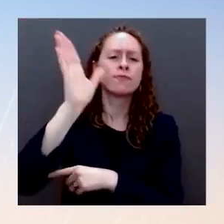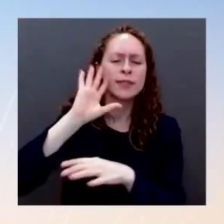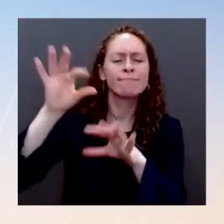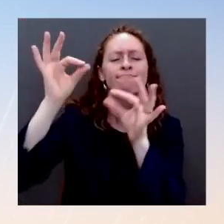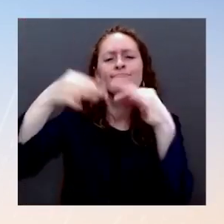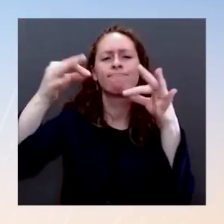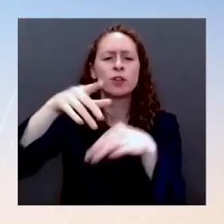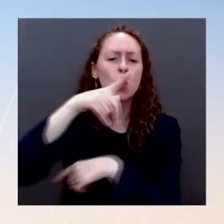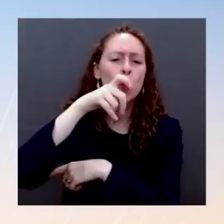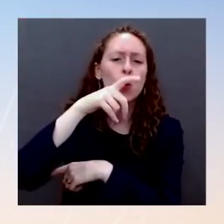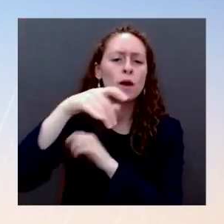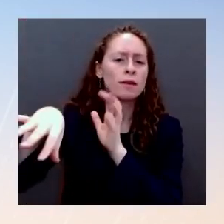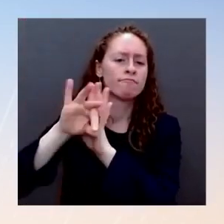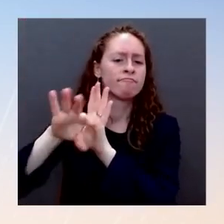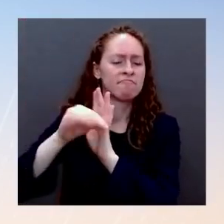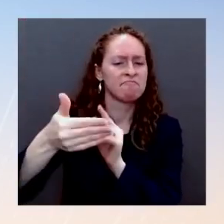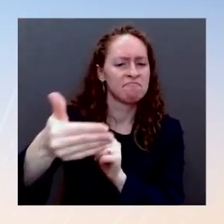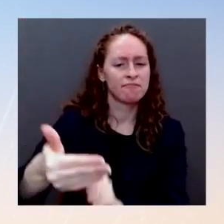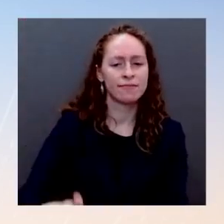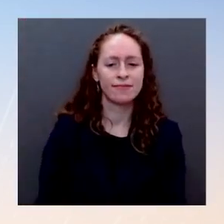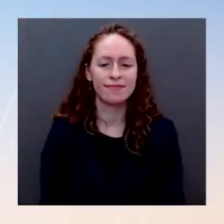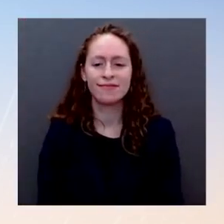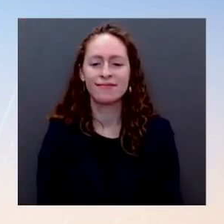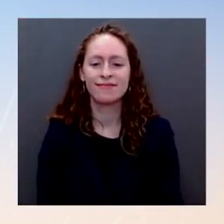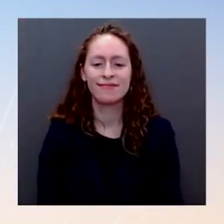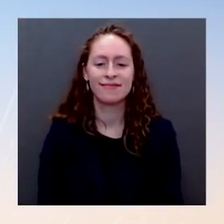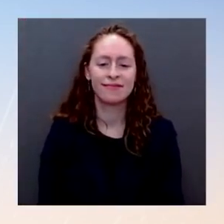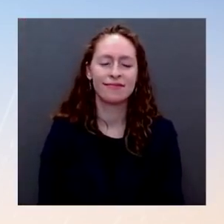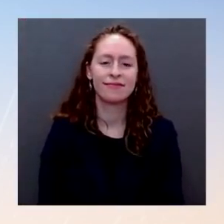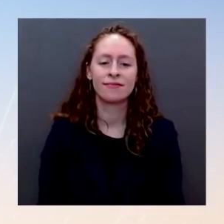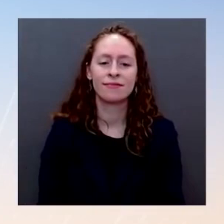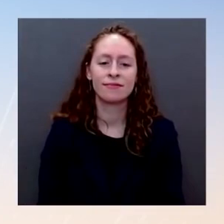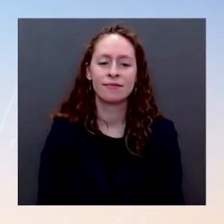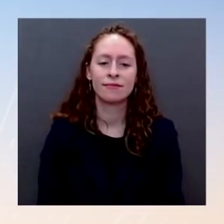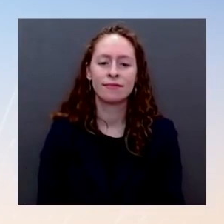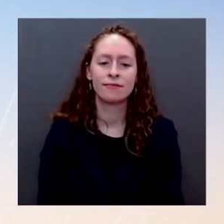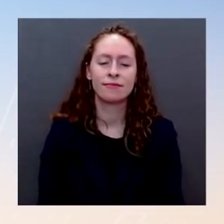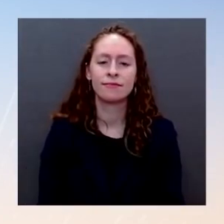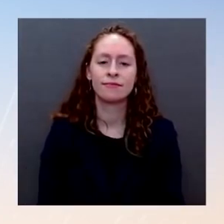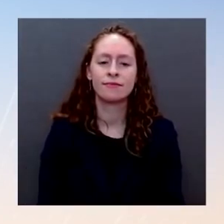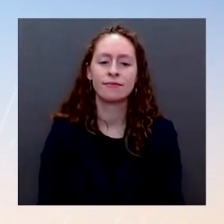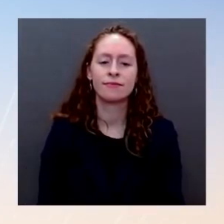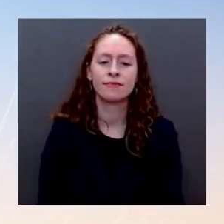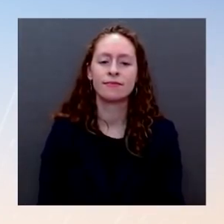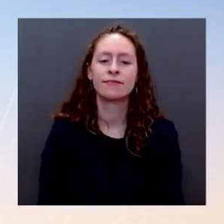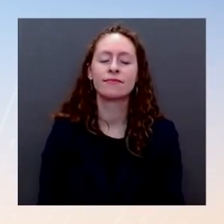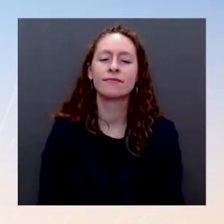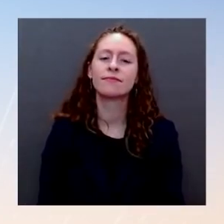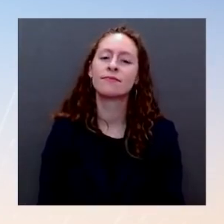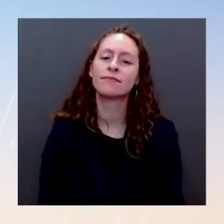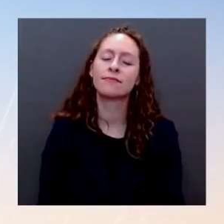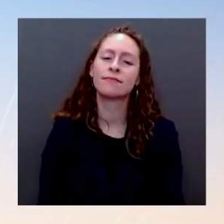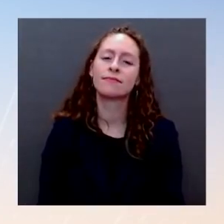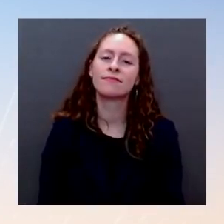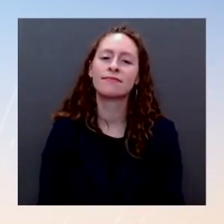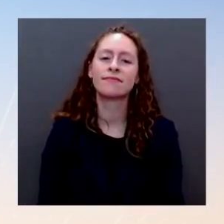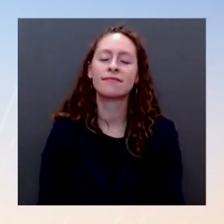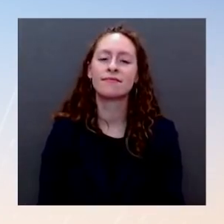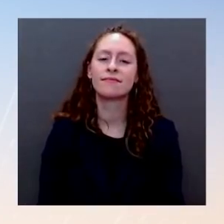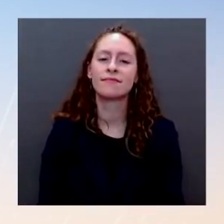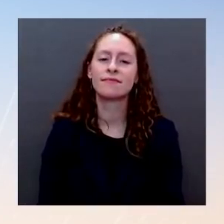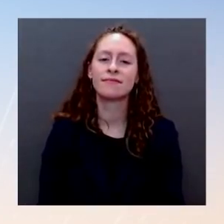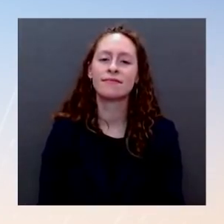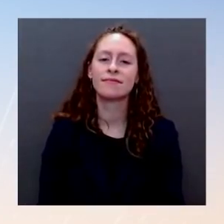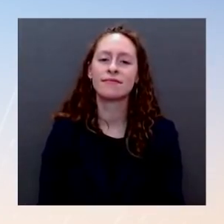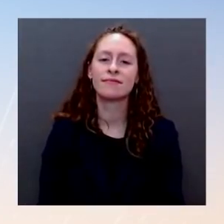Philip Jefferson is likely to be nominated for one of the seats, and he would be just the fourth black man to hold a position on the central bank's board in its